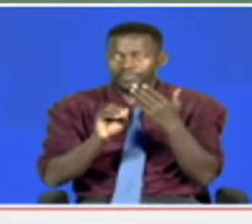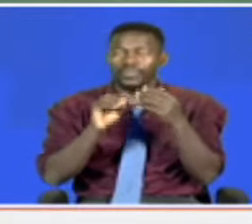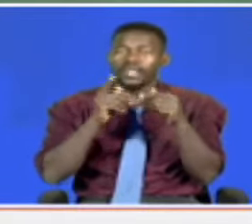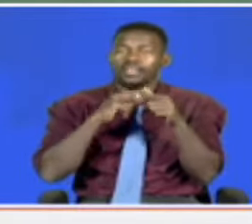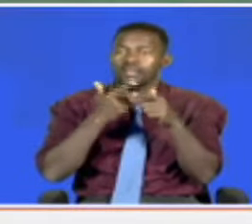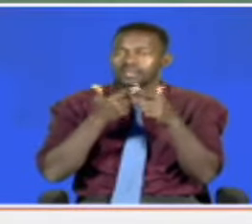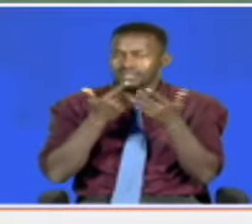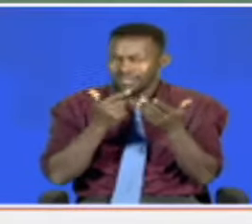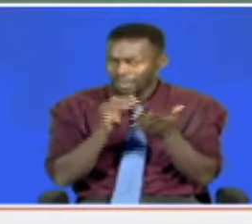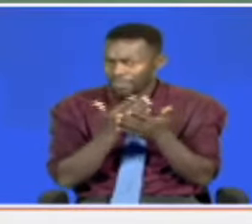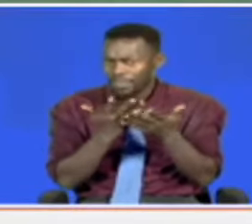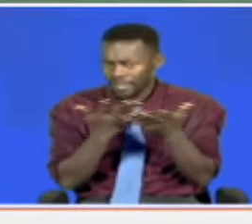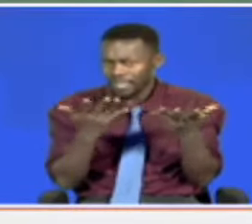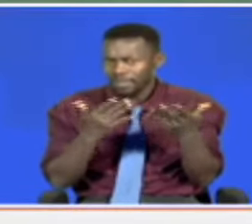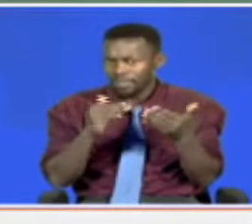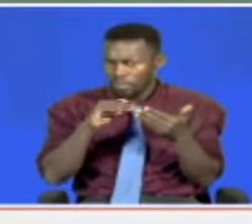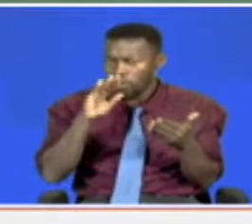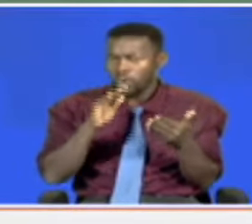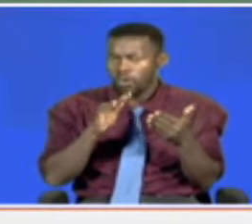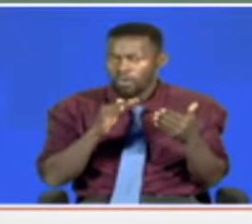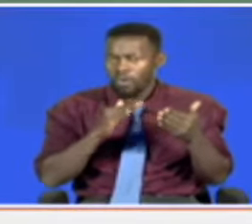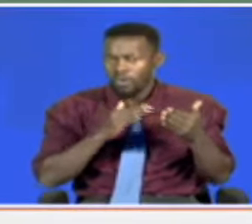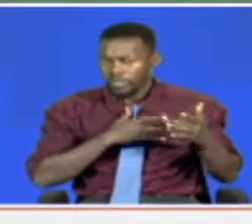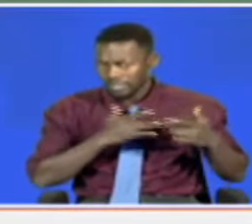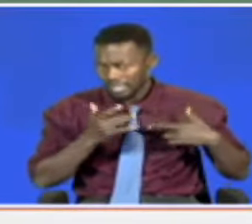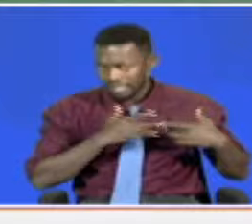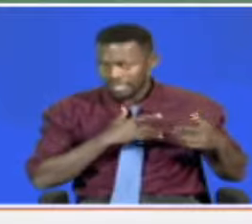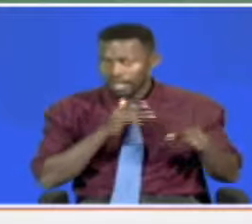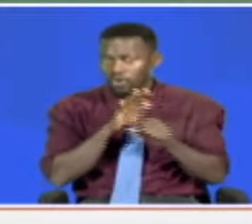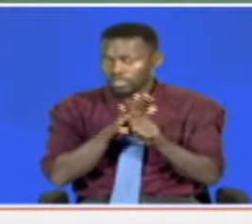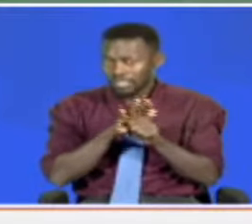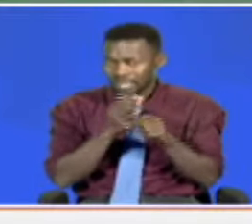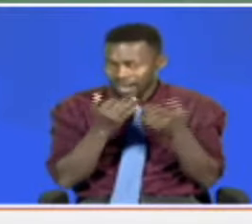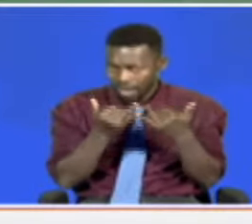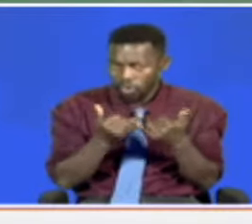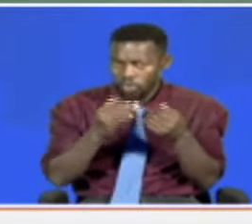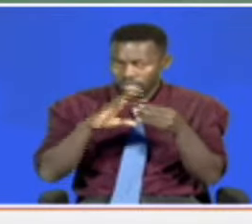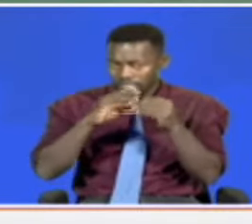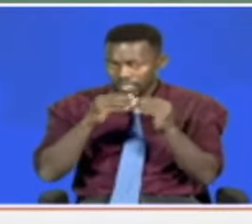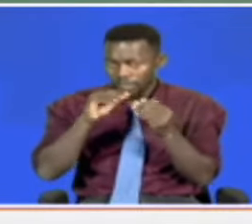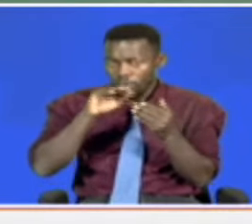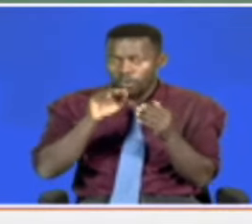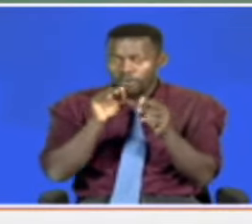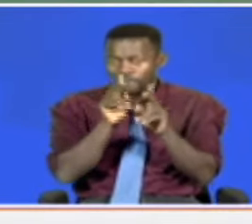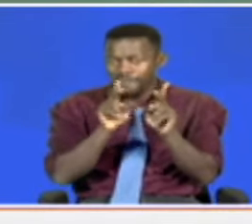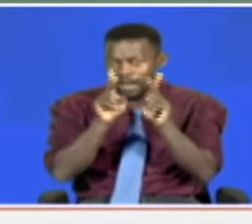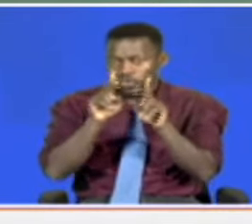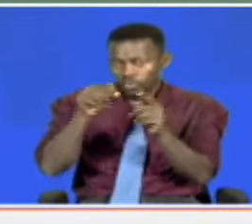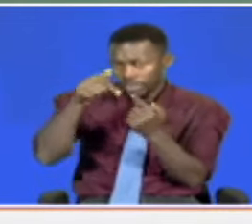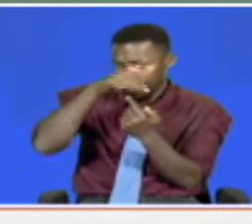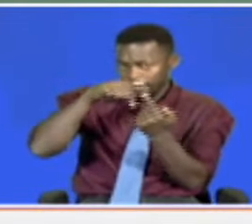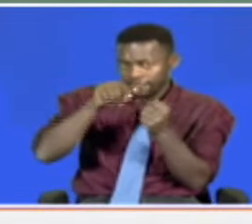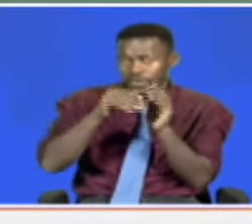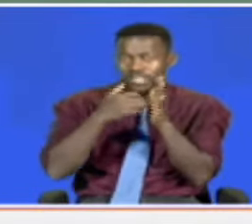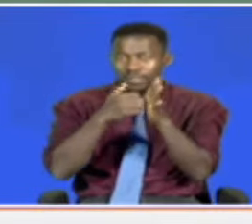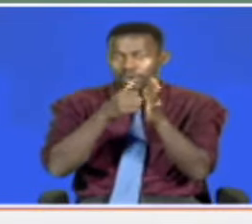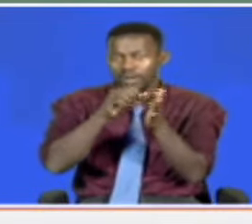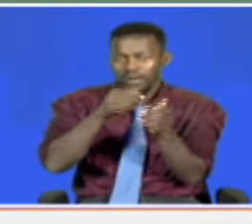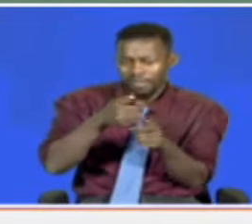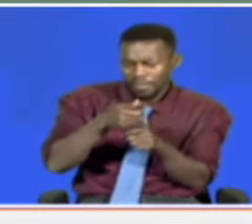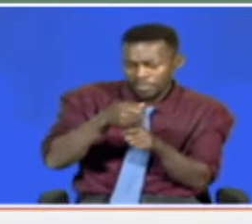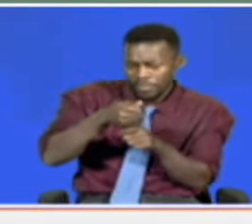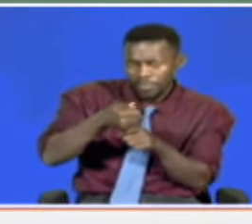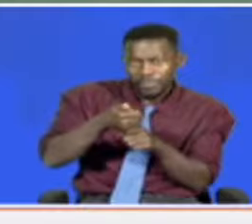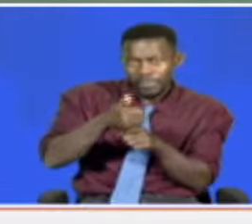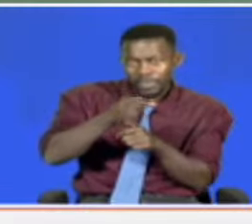most passionate about, we are creating value chains that were not existing. So for example, macadamia husks, they